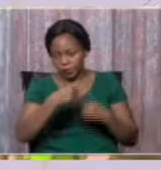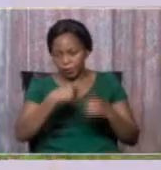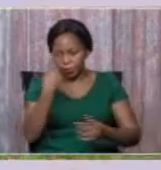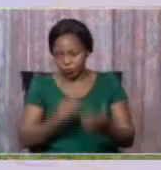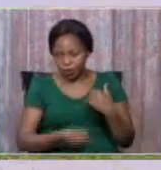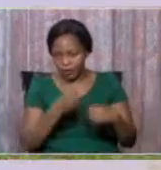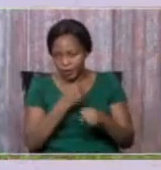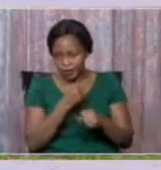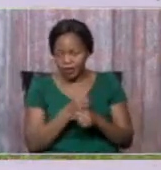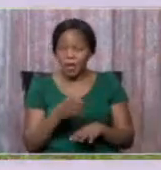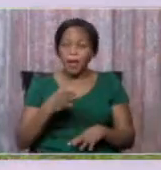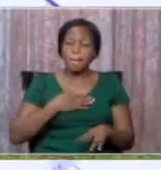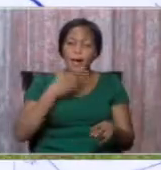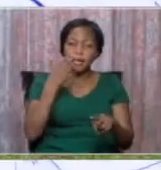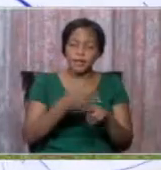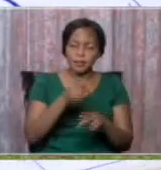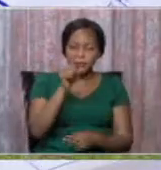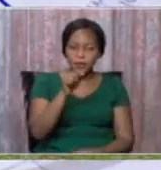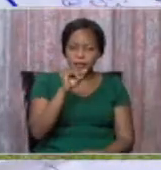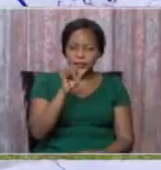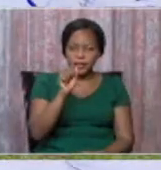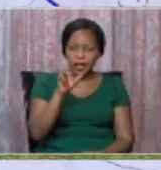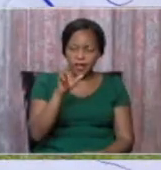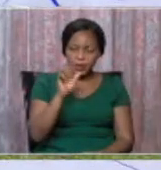to the female body during growth and development.